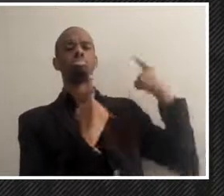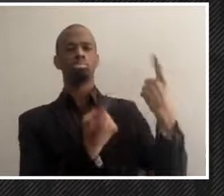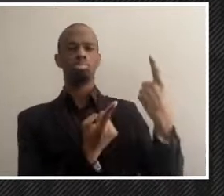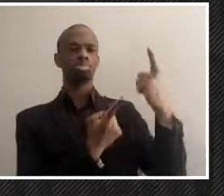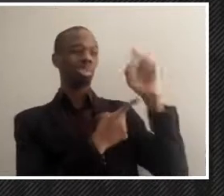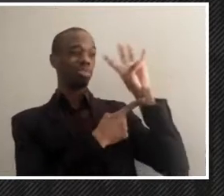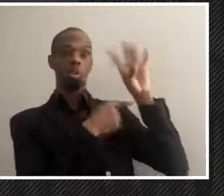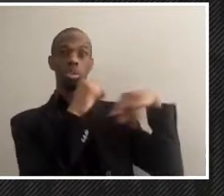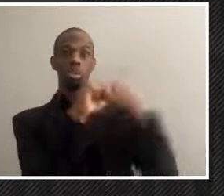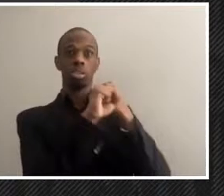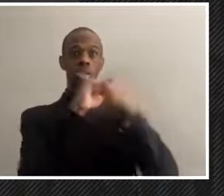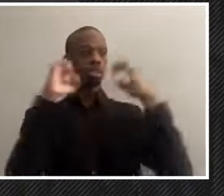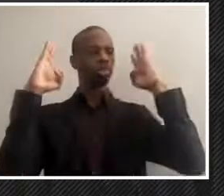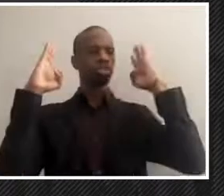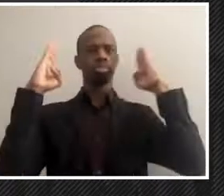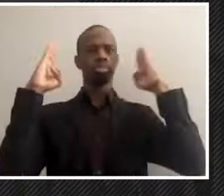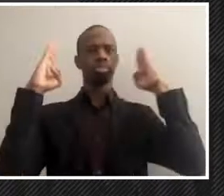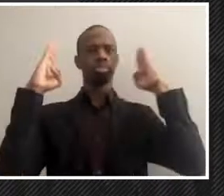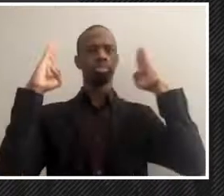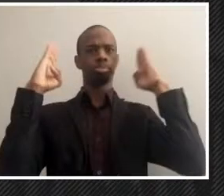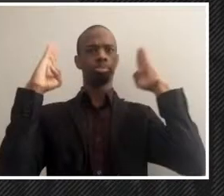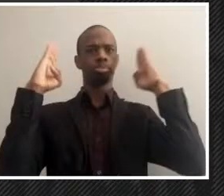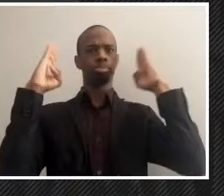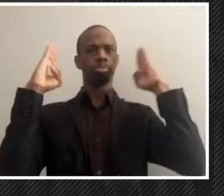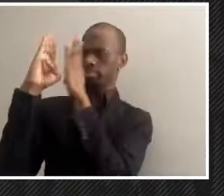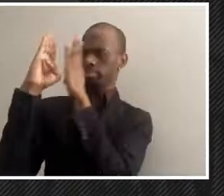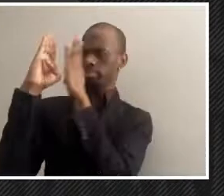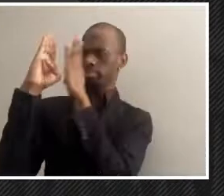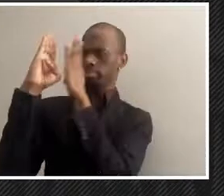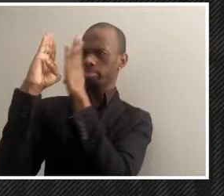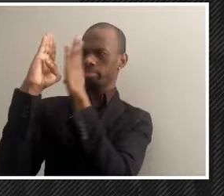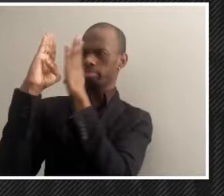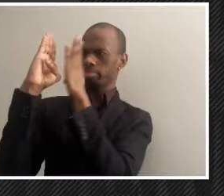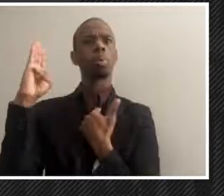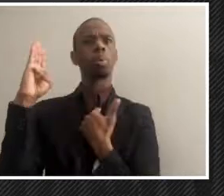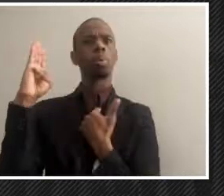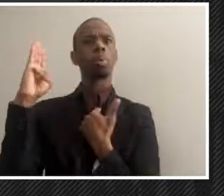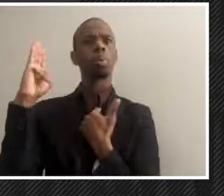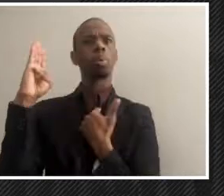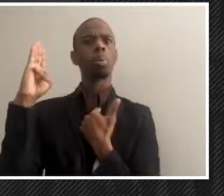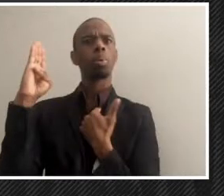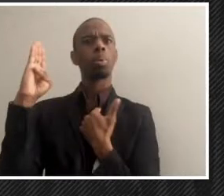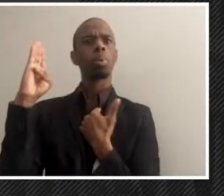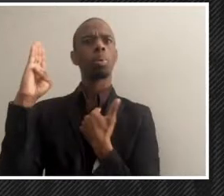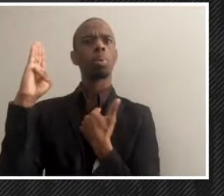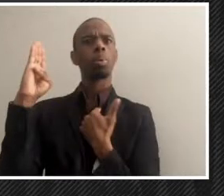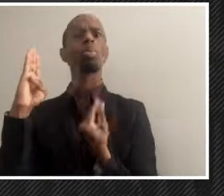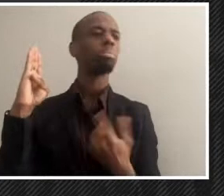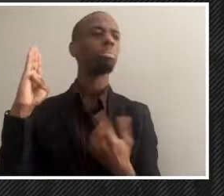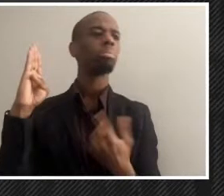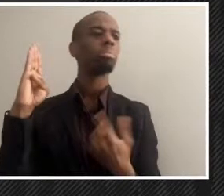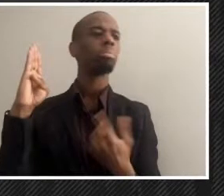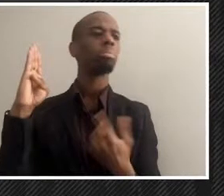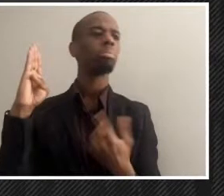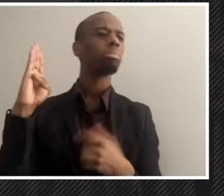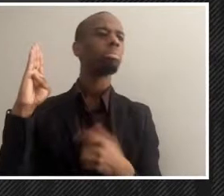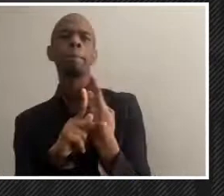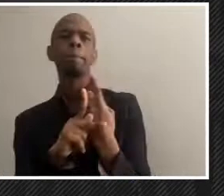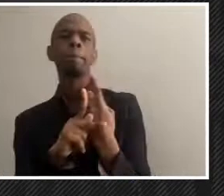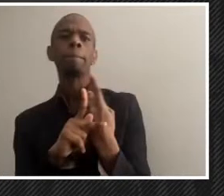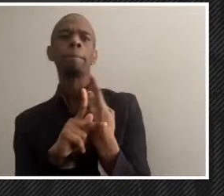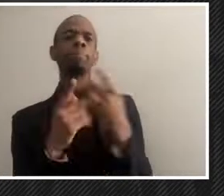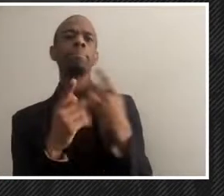what have we achieved? What are some of those highlights that we're touting and saying we were actually able to, for